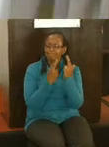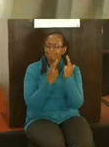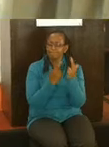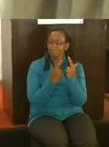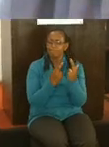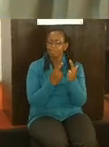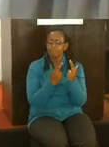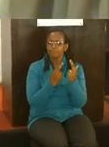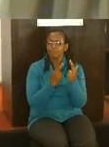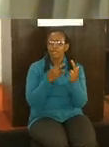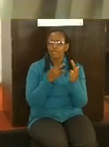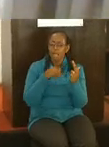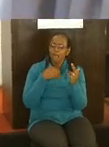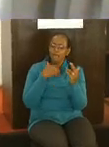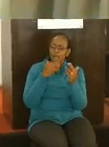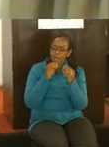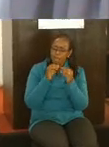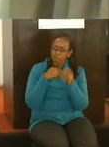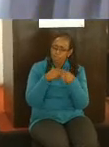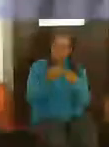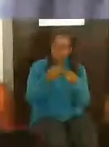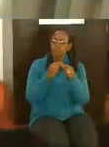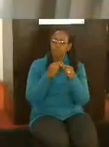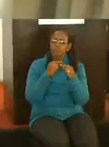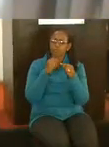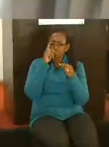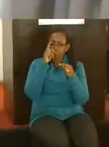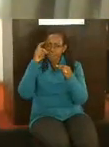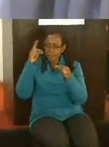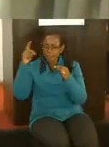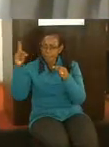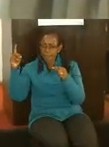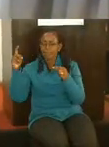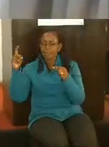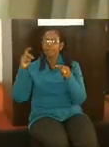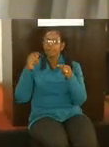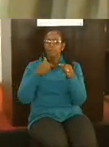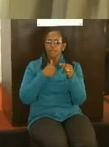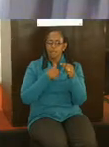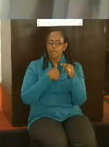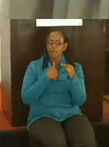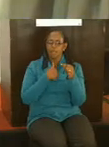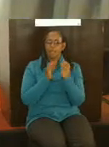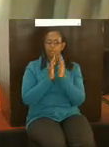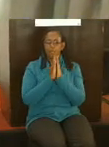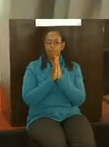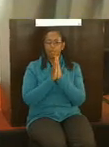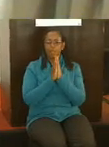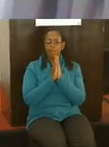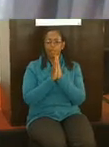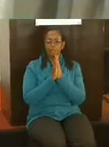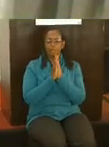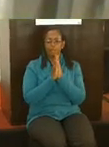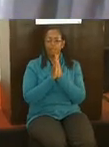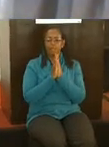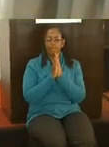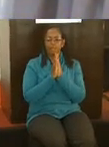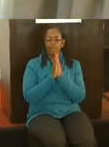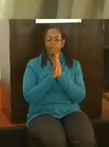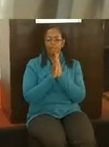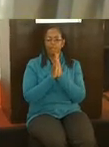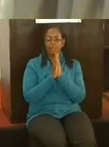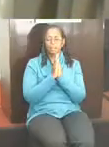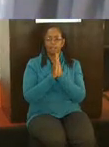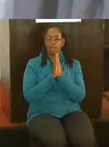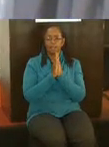see I keep I pray I pray you should be